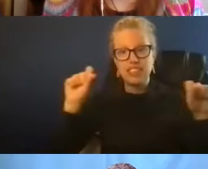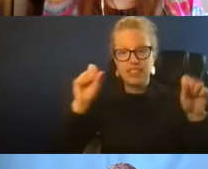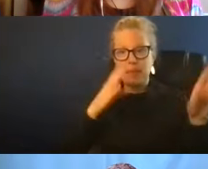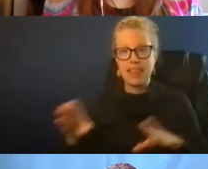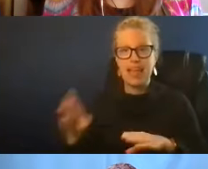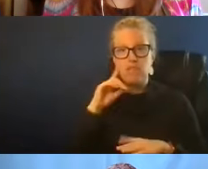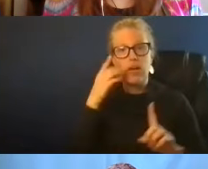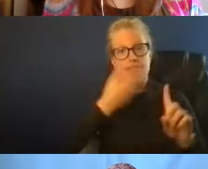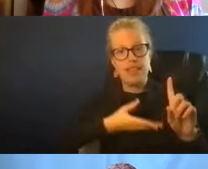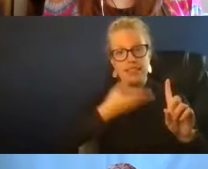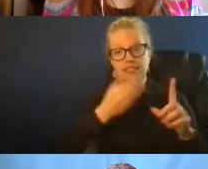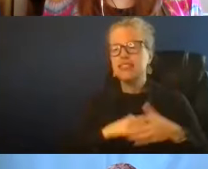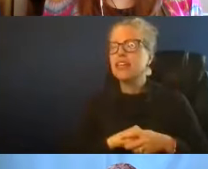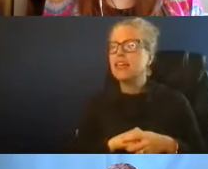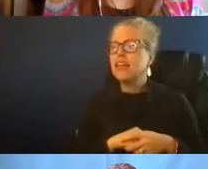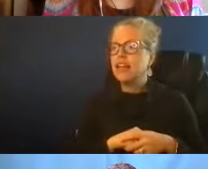them,